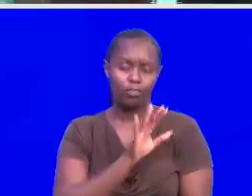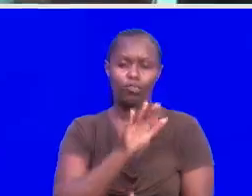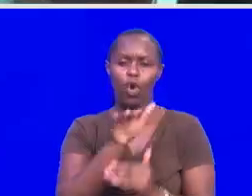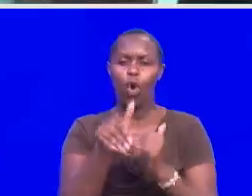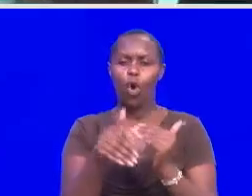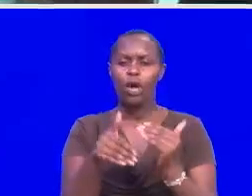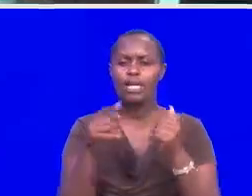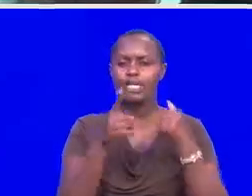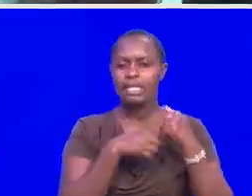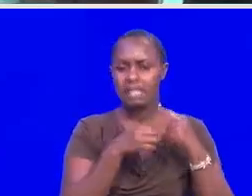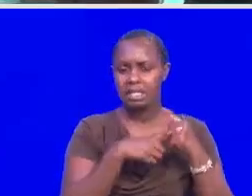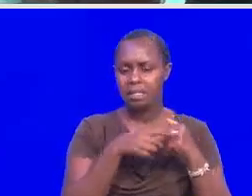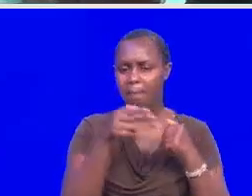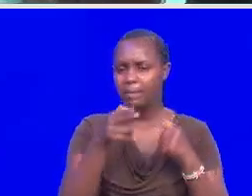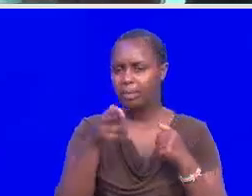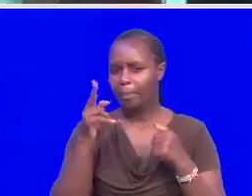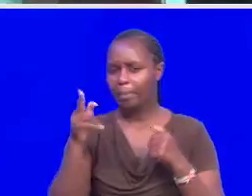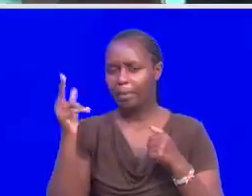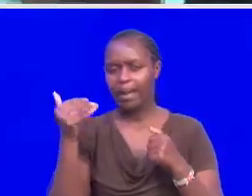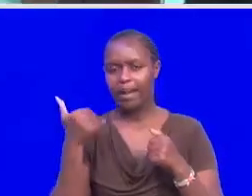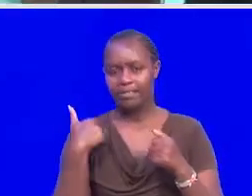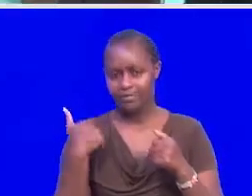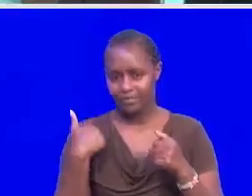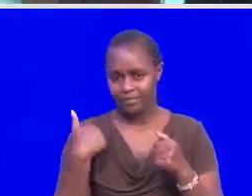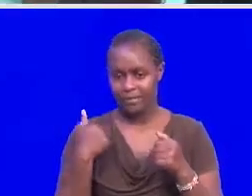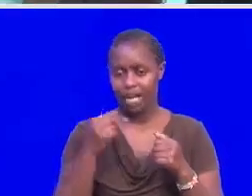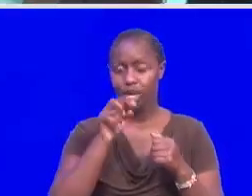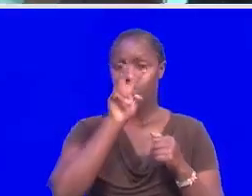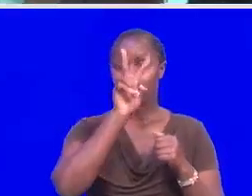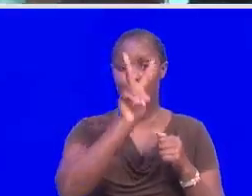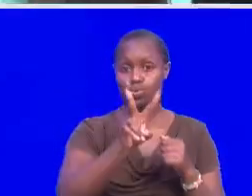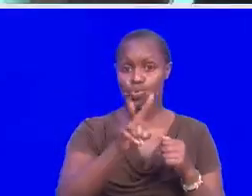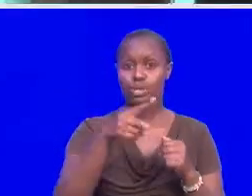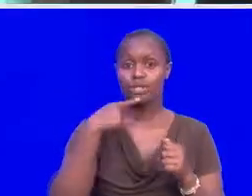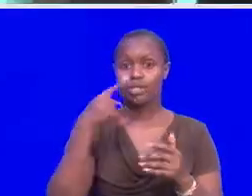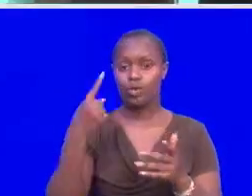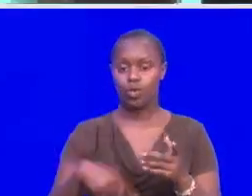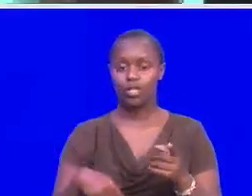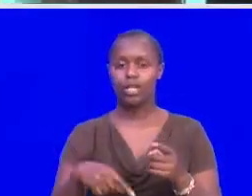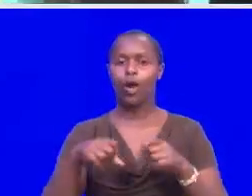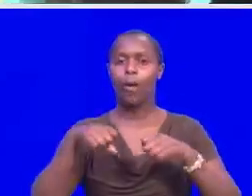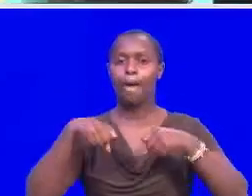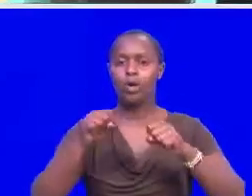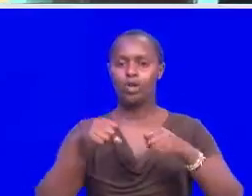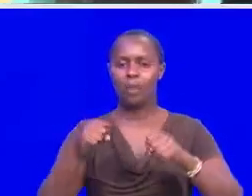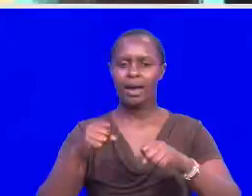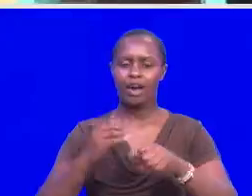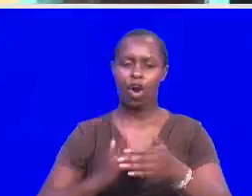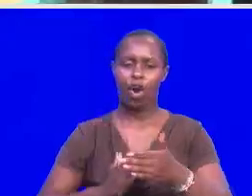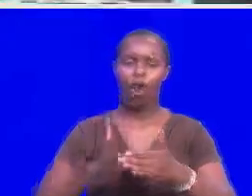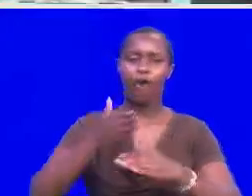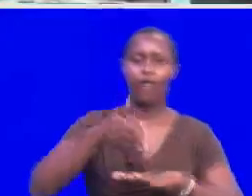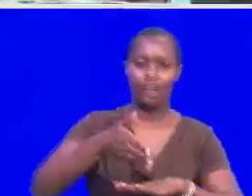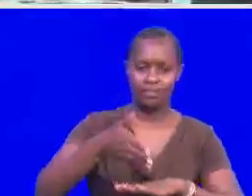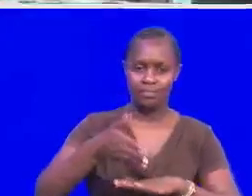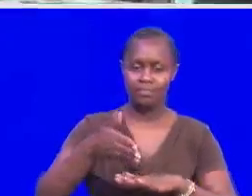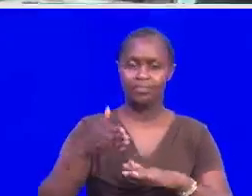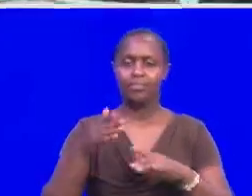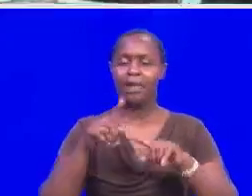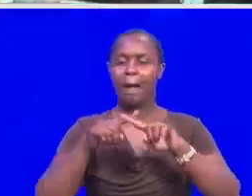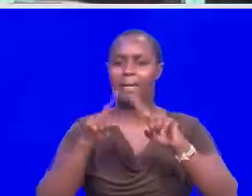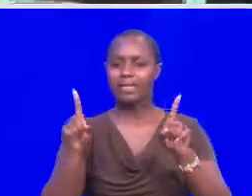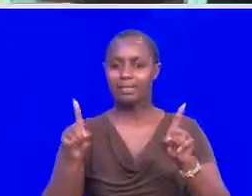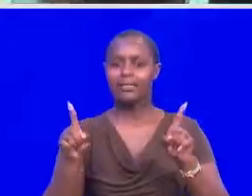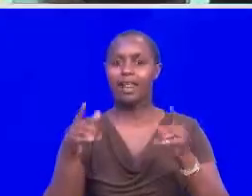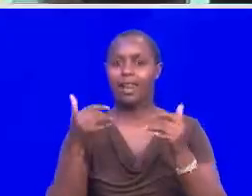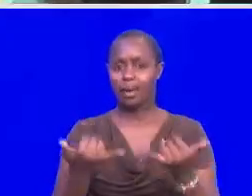5-6 of them gunshot wounds. There are 2 who said they were pushed and a motorbike ran over them. But even as